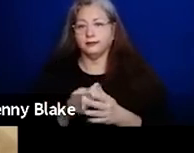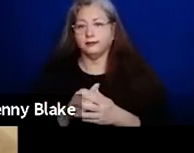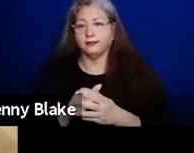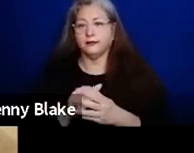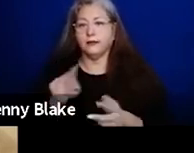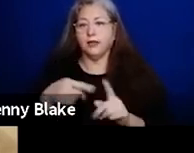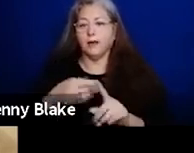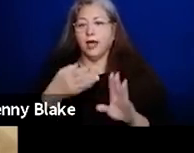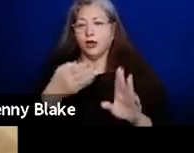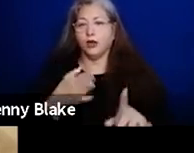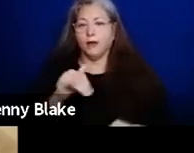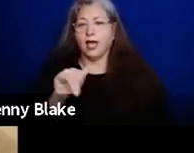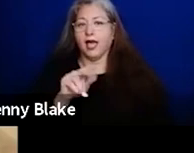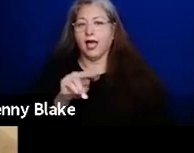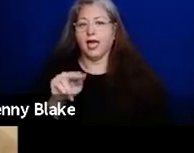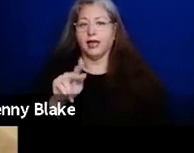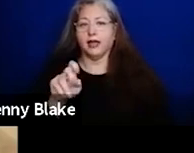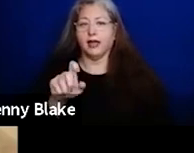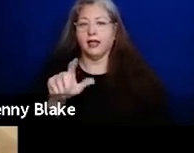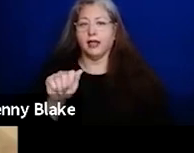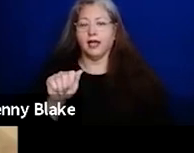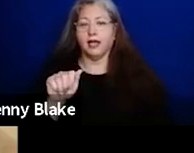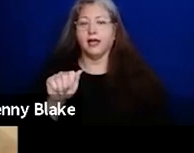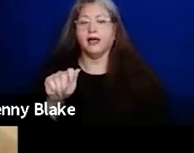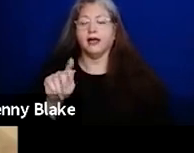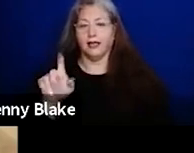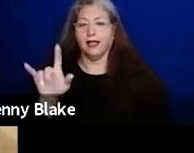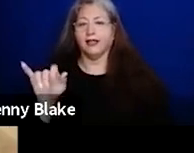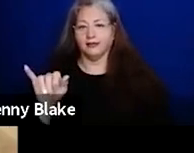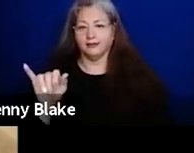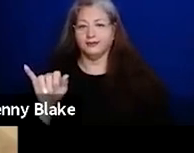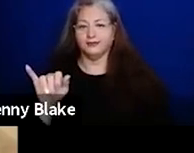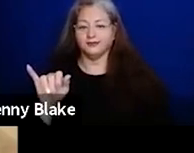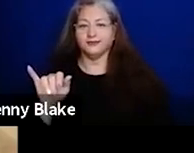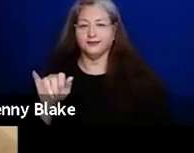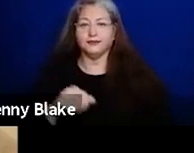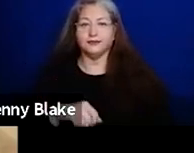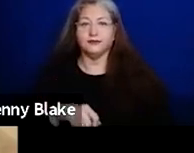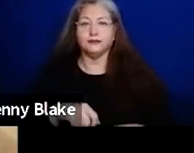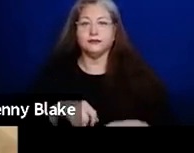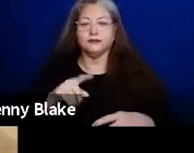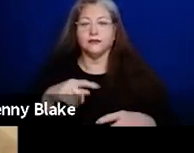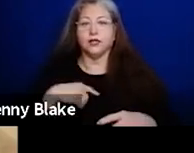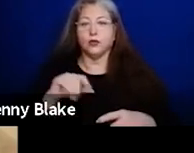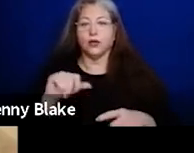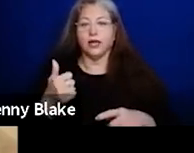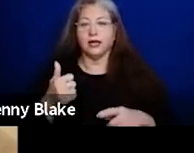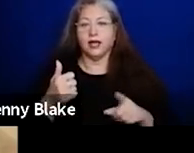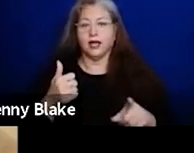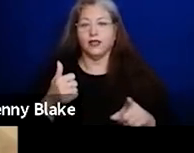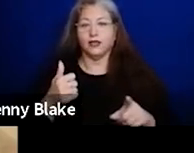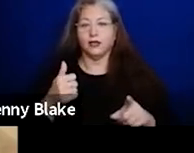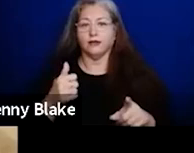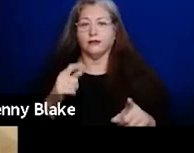about her by Anne Kalea, Keala Kelly, and there is another interview of hers.